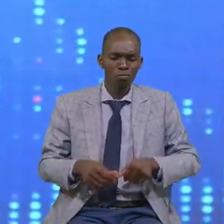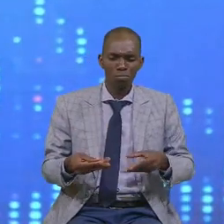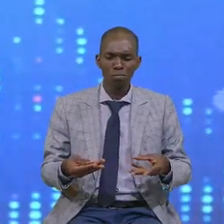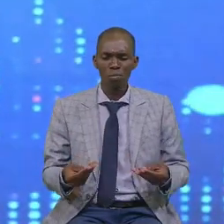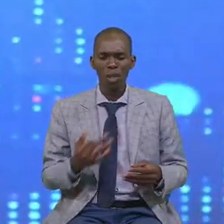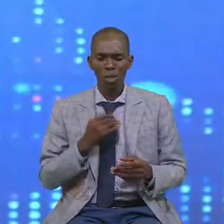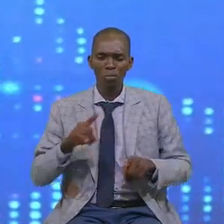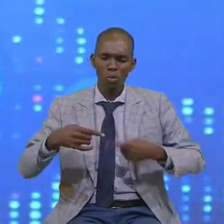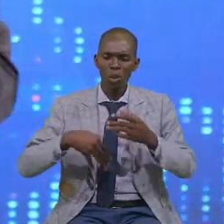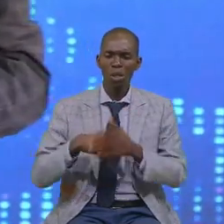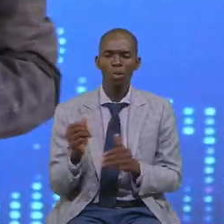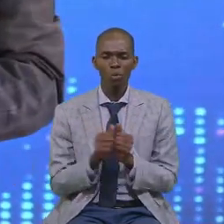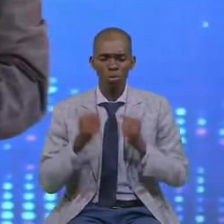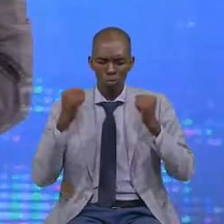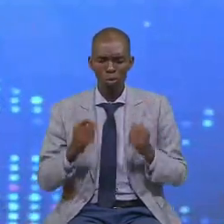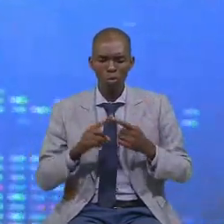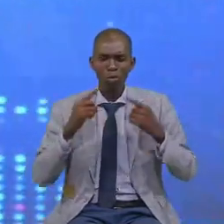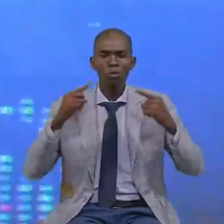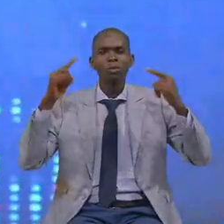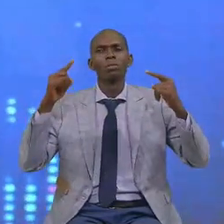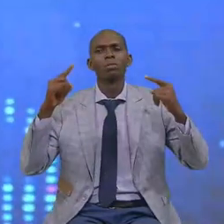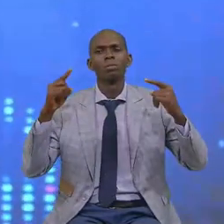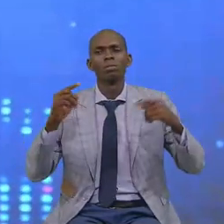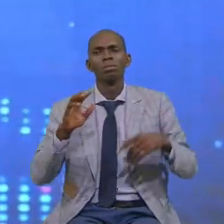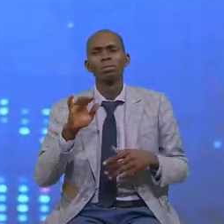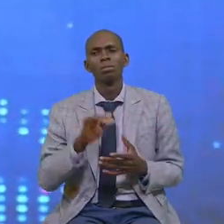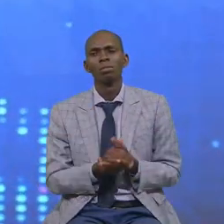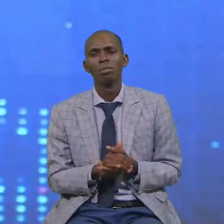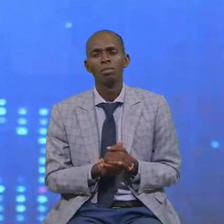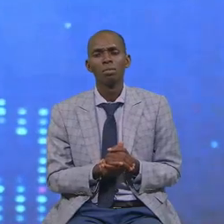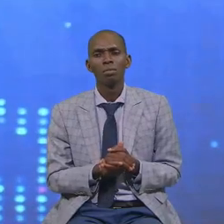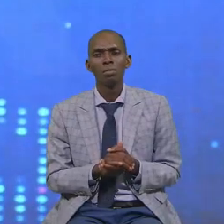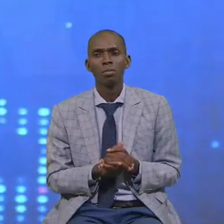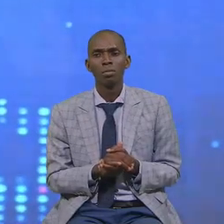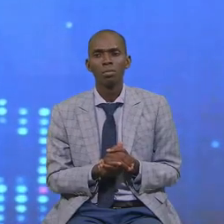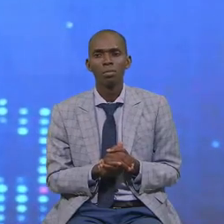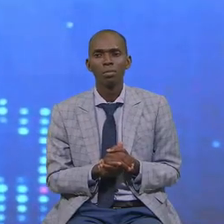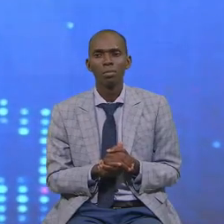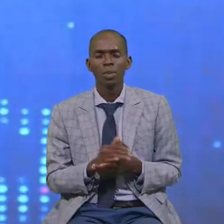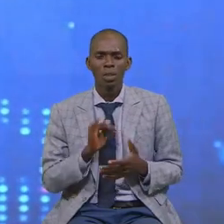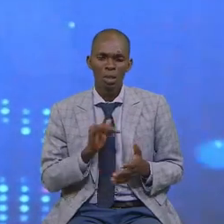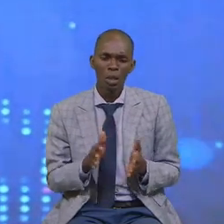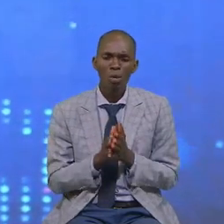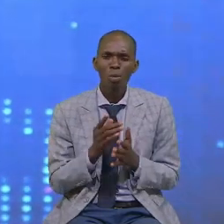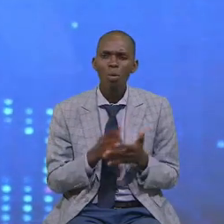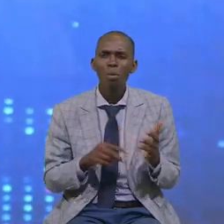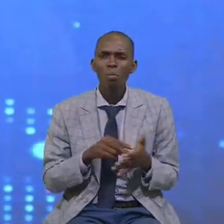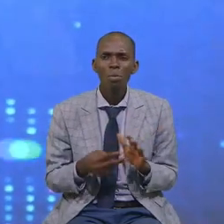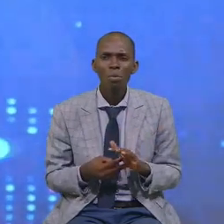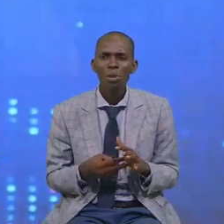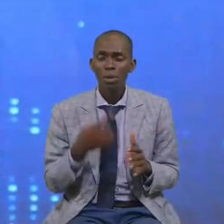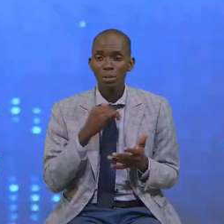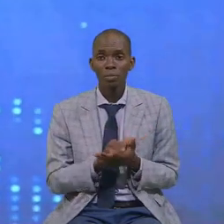succeed. He said, well, on my dead body. I said, what do you mean? He says, I